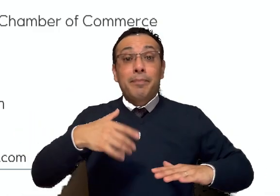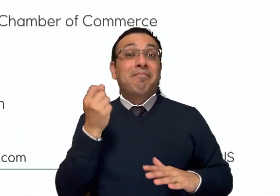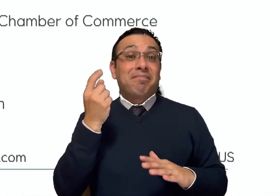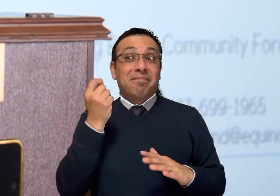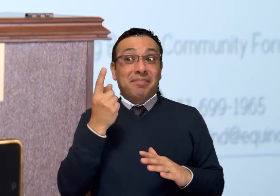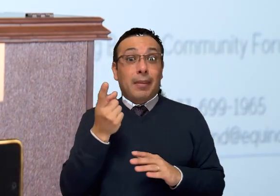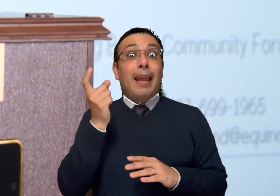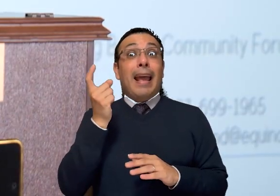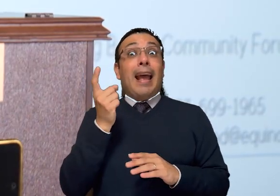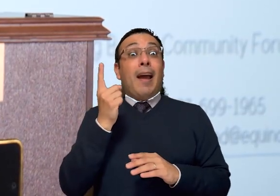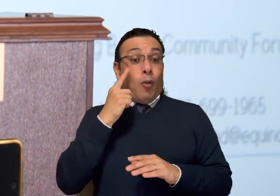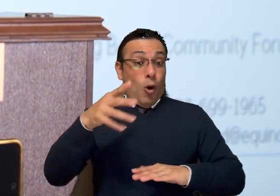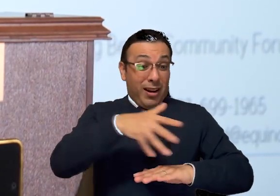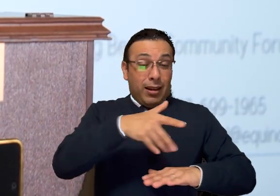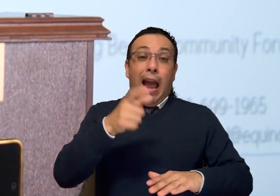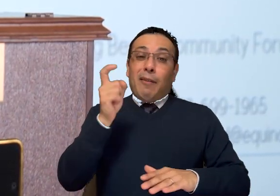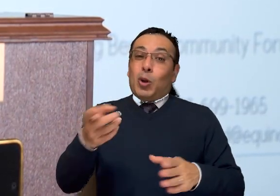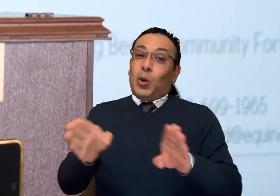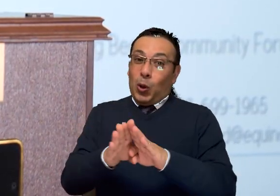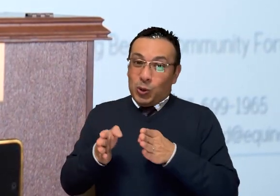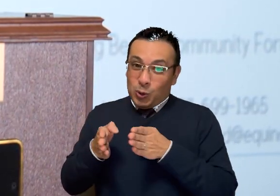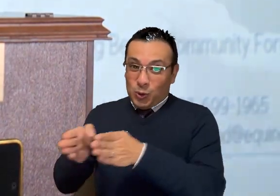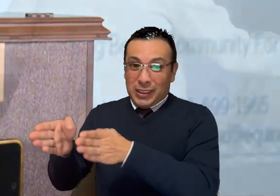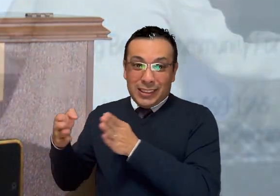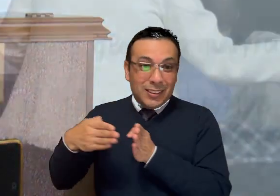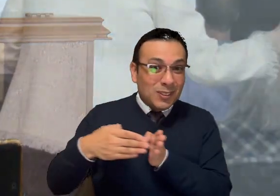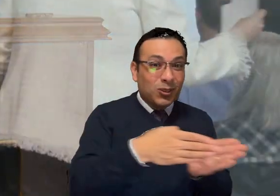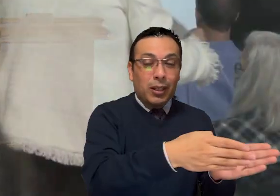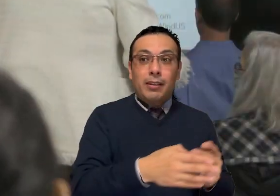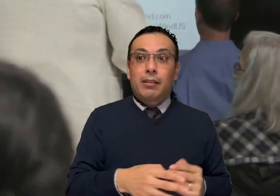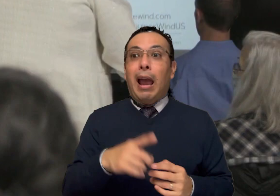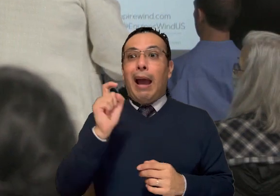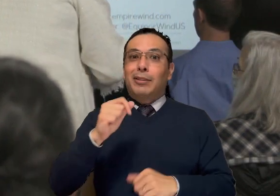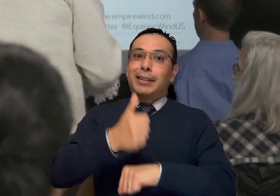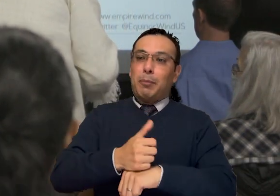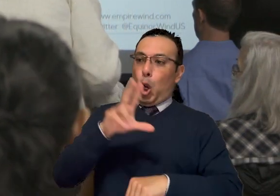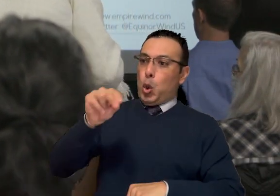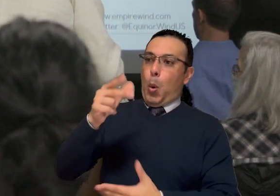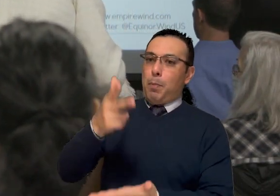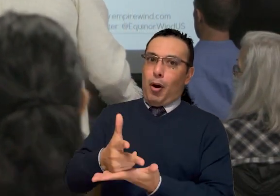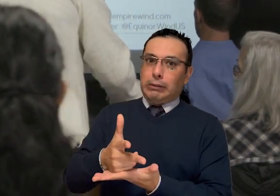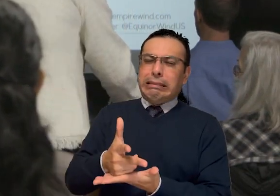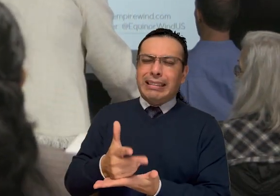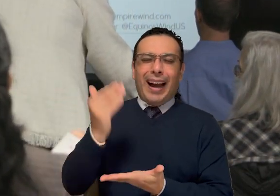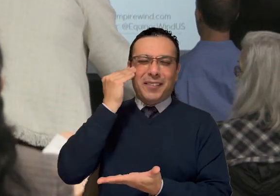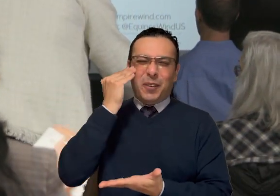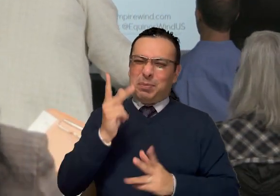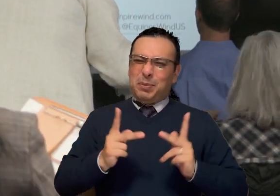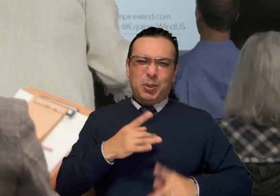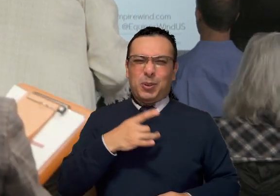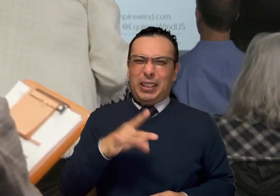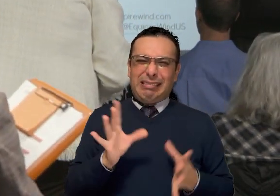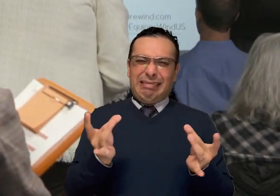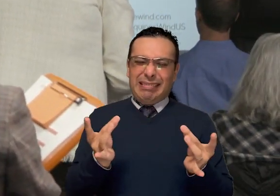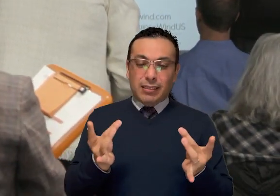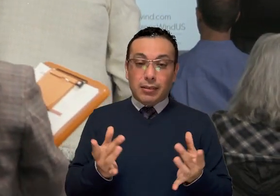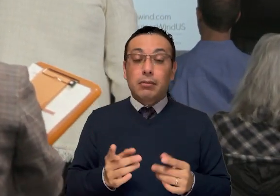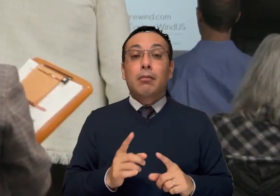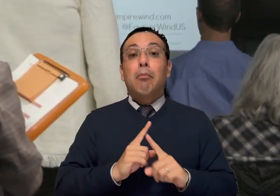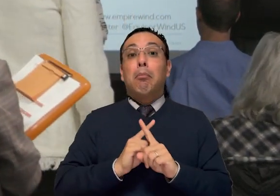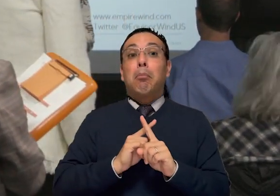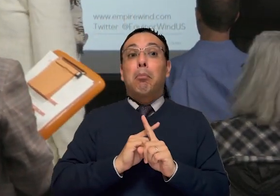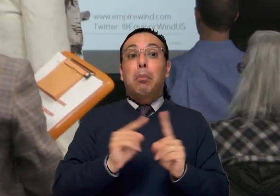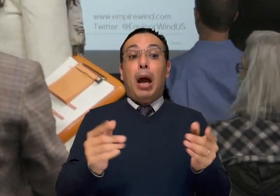parking, which I know is always a challenge here in the city. But thinking ahead in preparation of that, the Equinor team worked